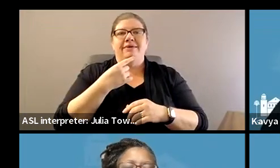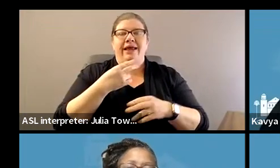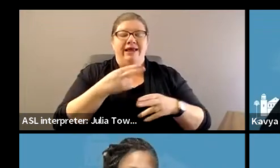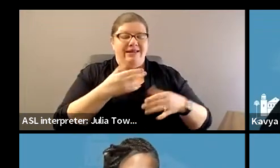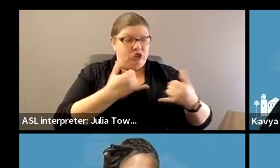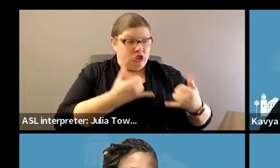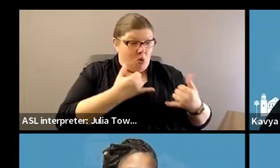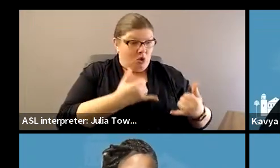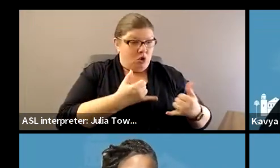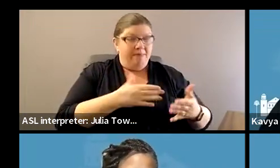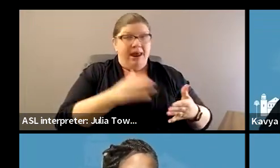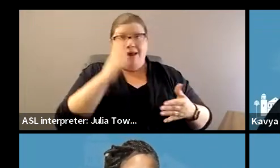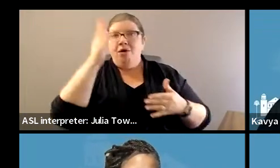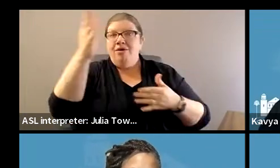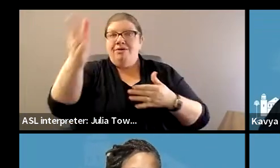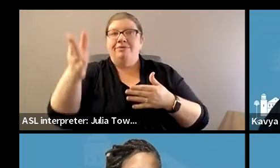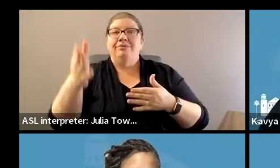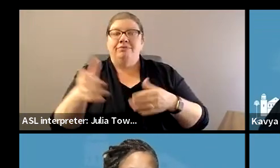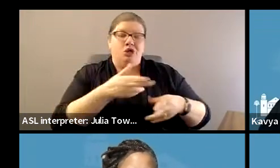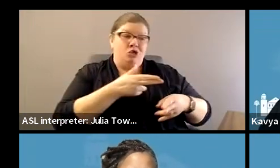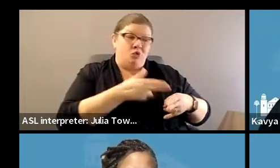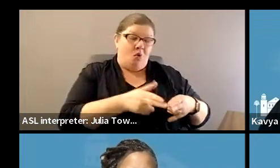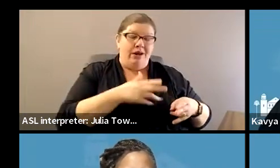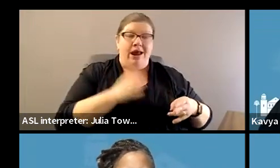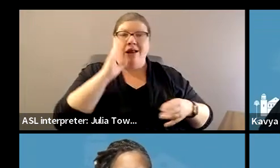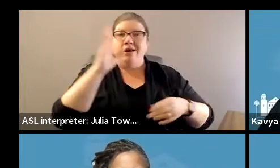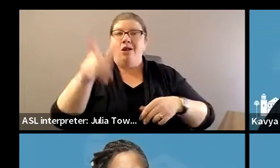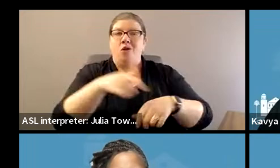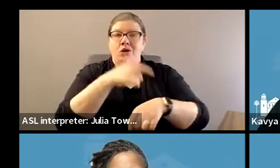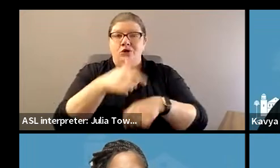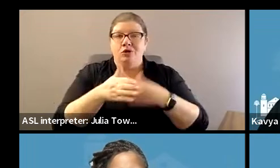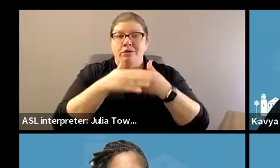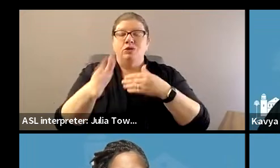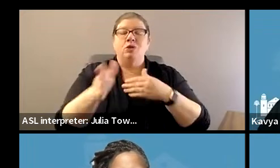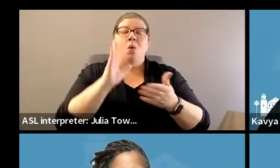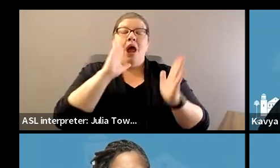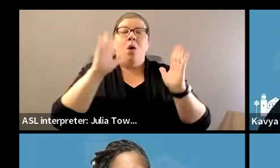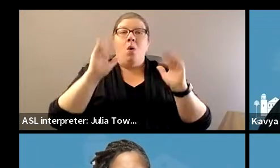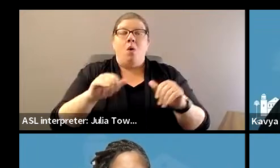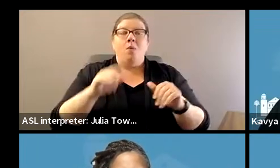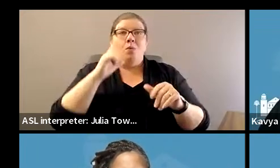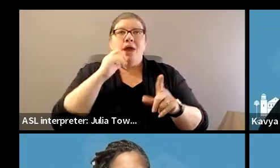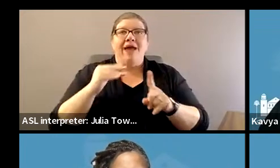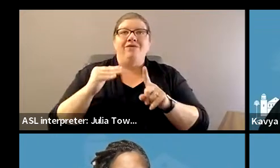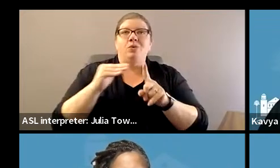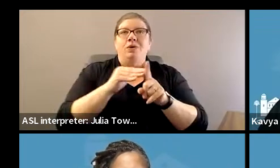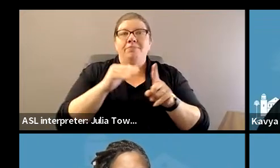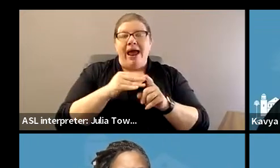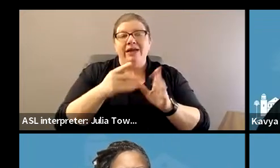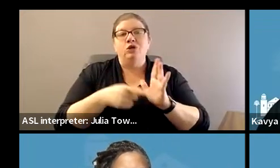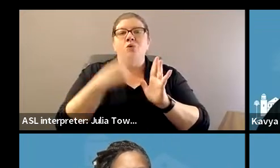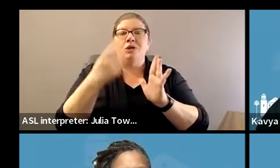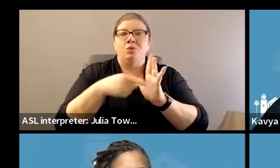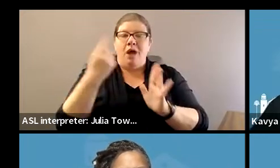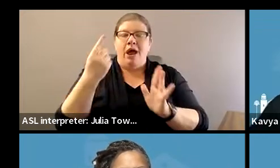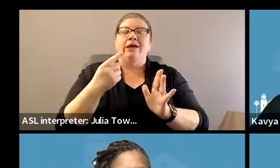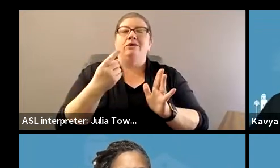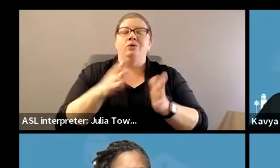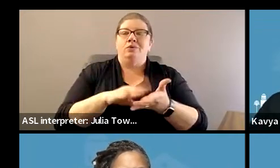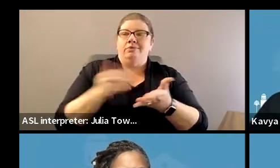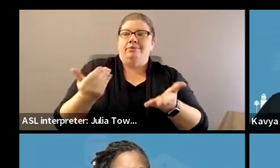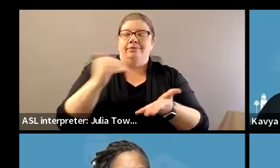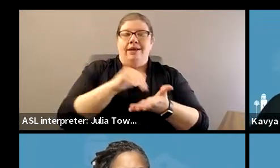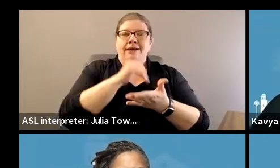and long-term. And I would hope that we have this refreshers, this reminders every once in a while, that it's not